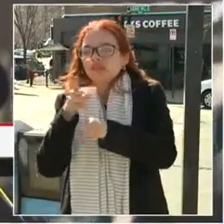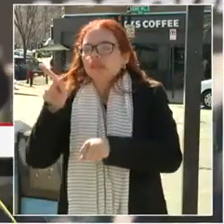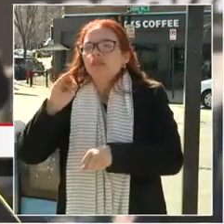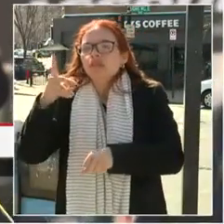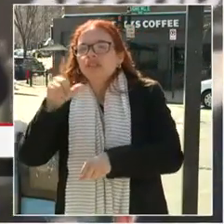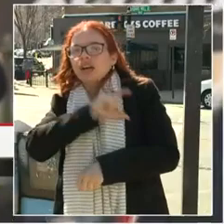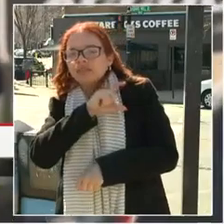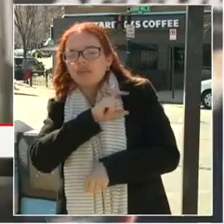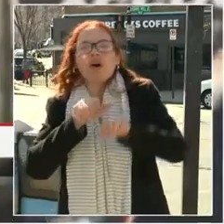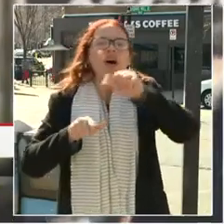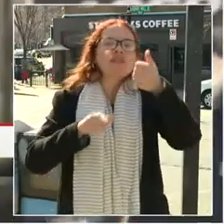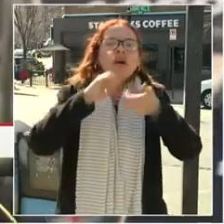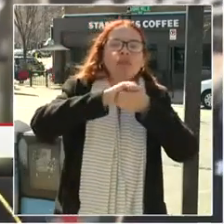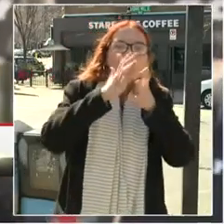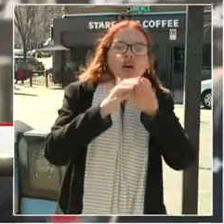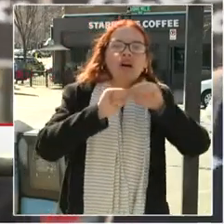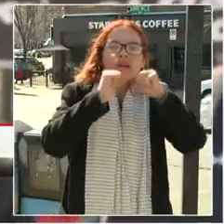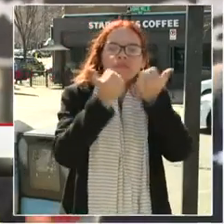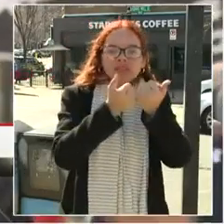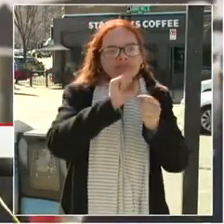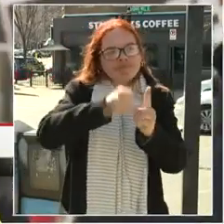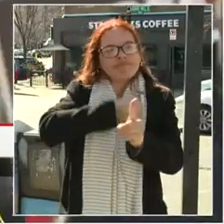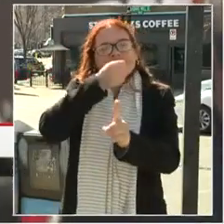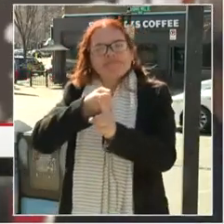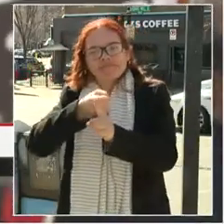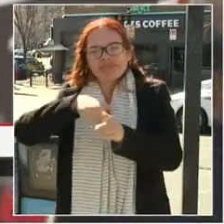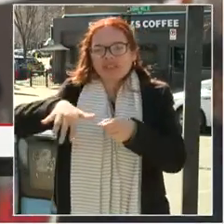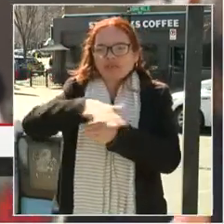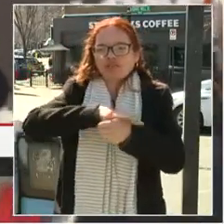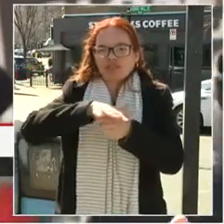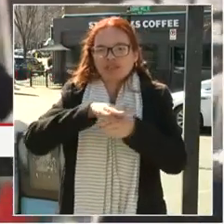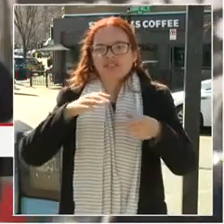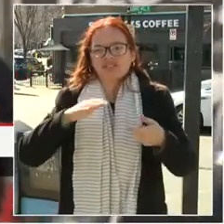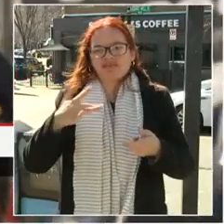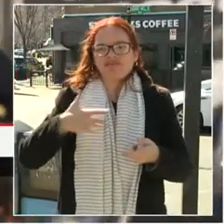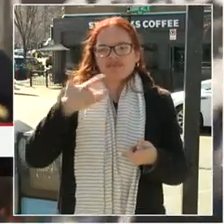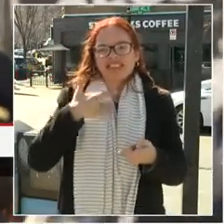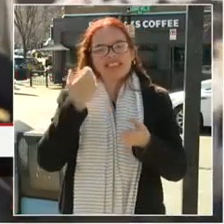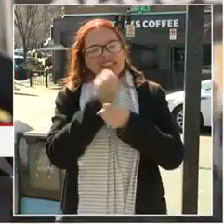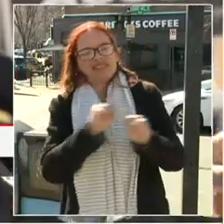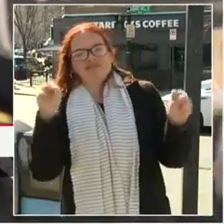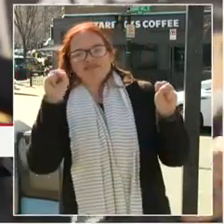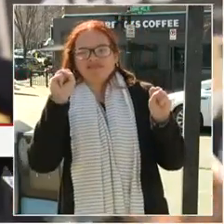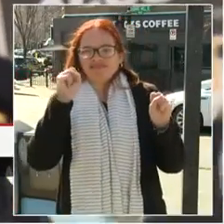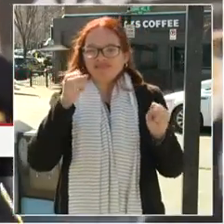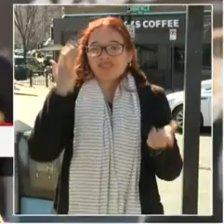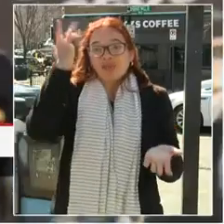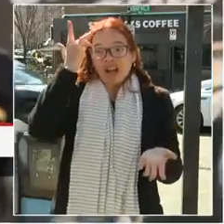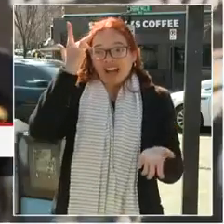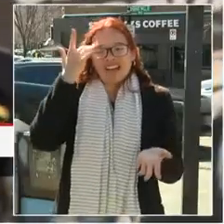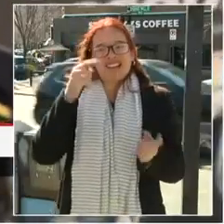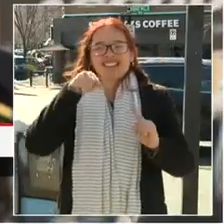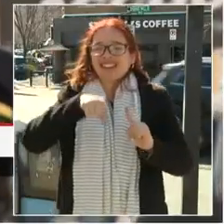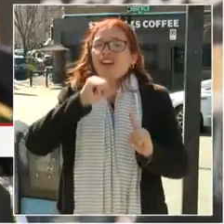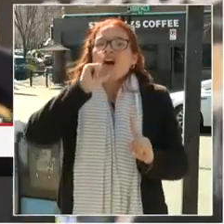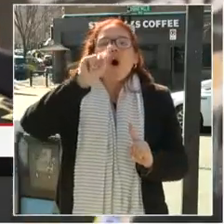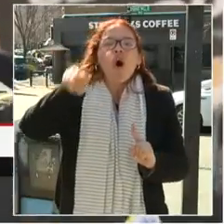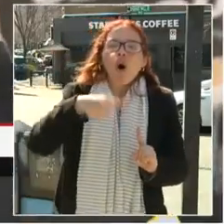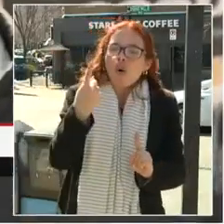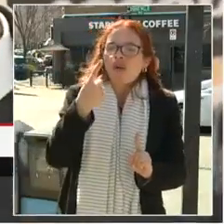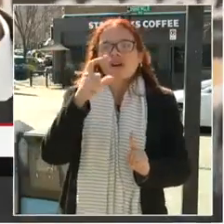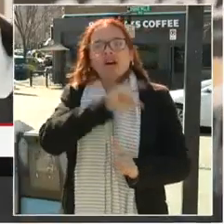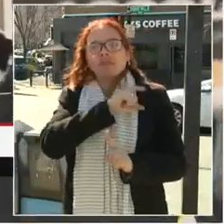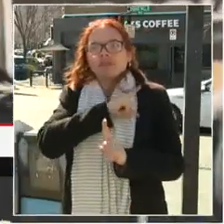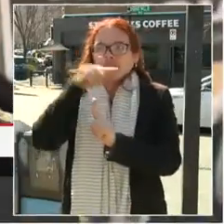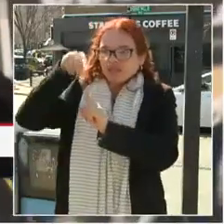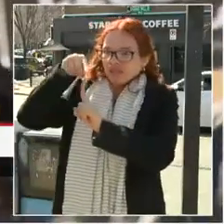and be impactful in communities. We want community members to feel safe, and as a result of that, it's not, again, just about police being in the neighborhood. When the